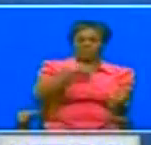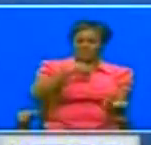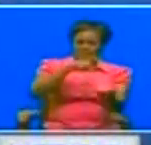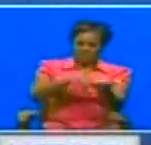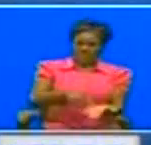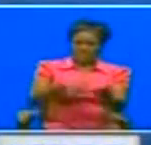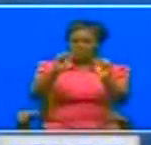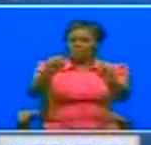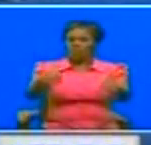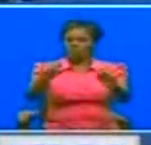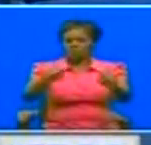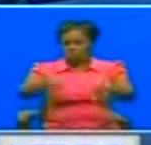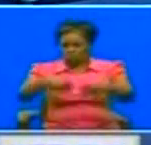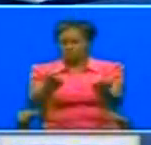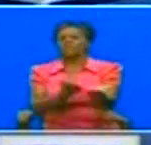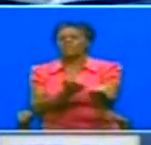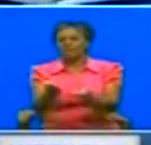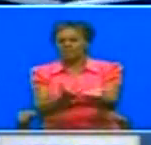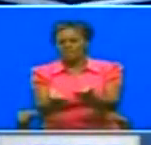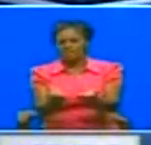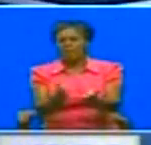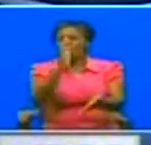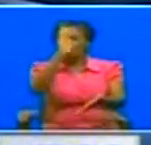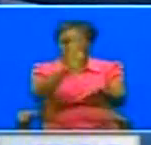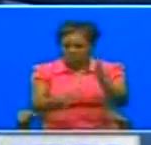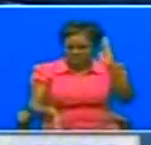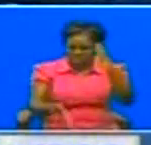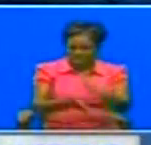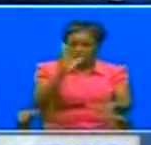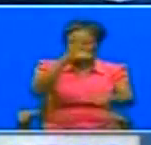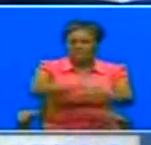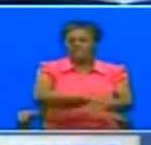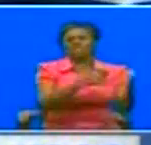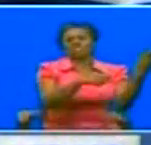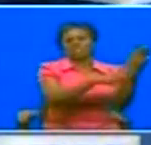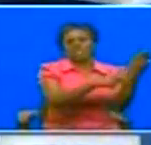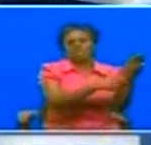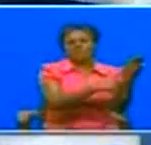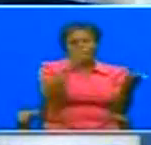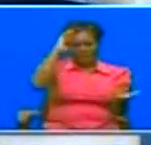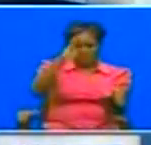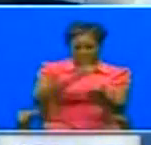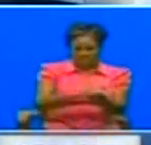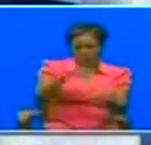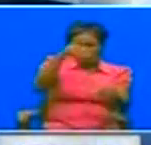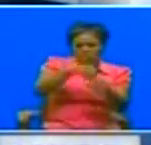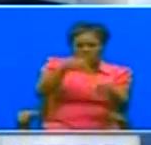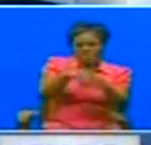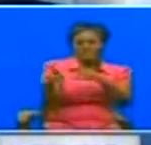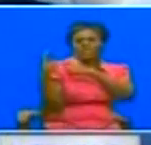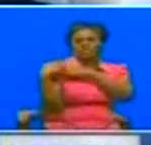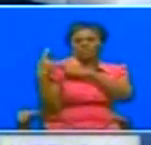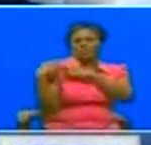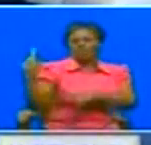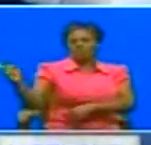is possible to give services to people without having to get their names. And I believe it is within the mandate of the Ministry of